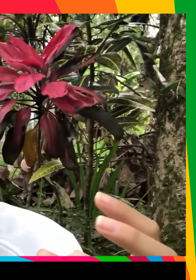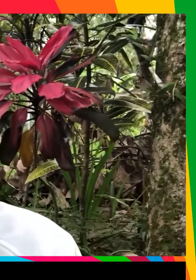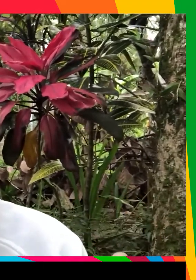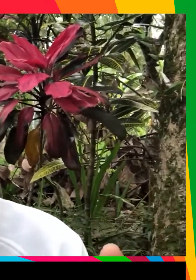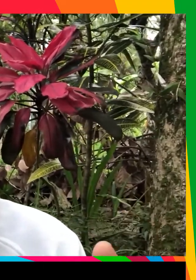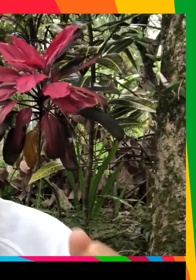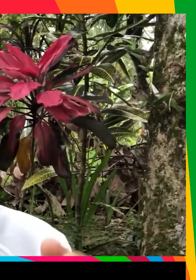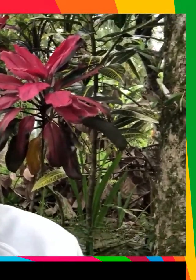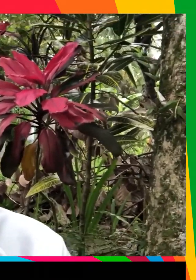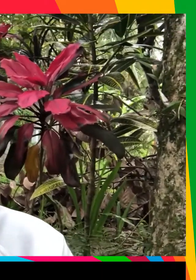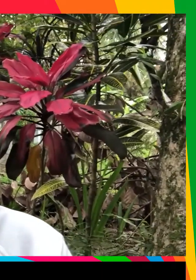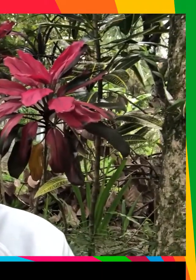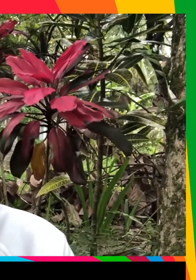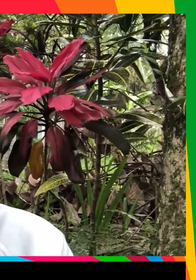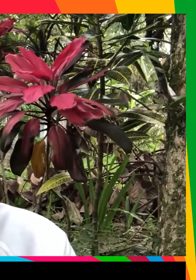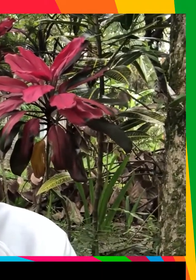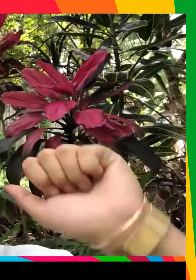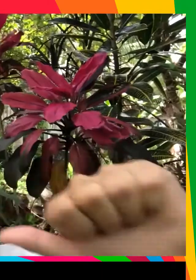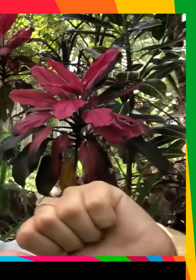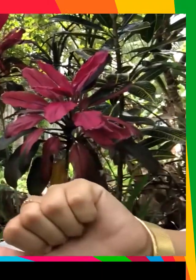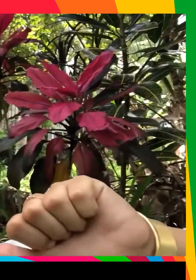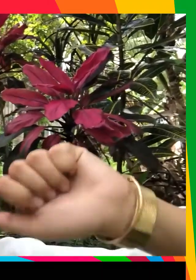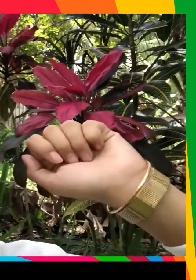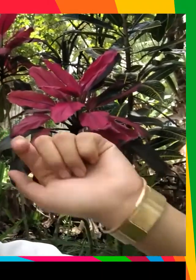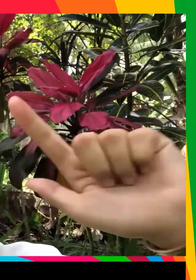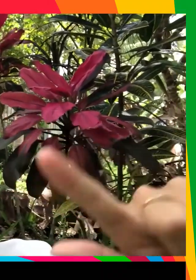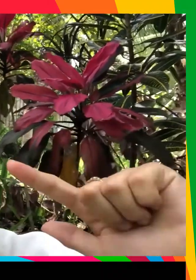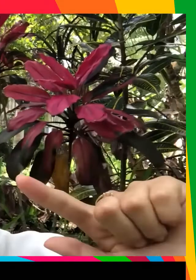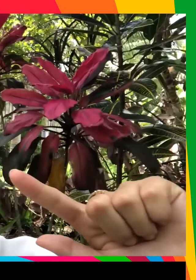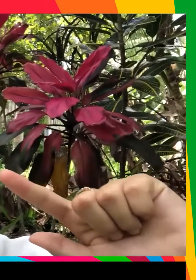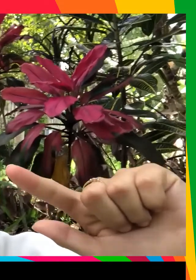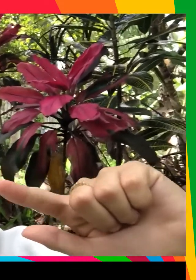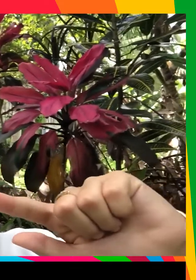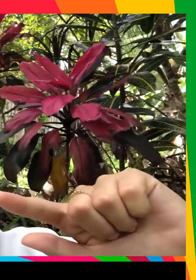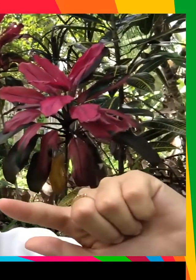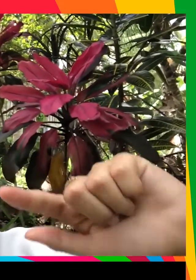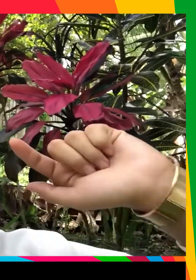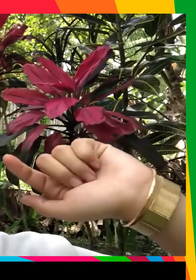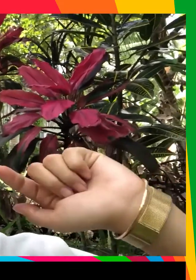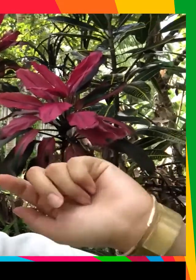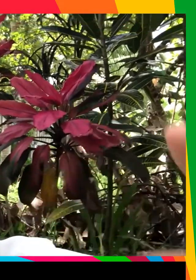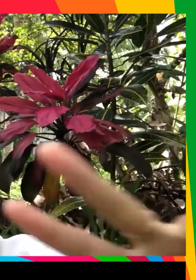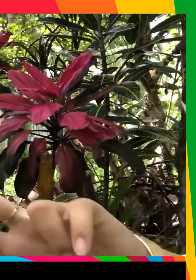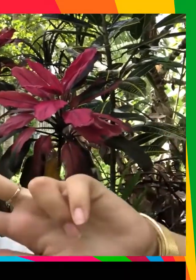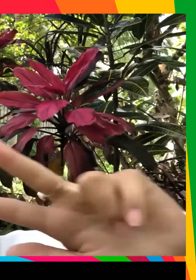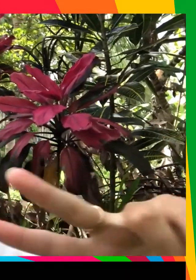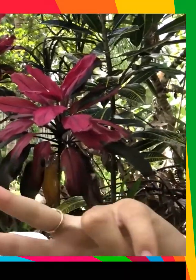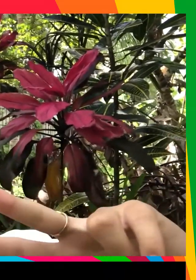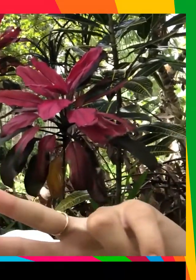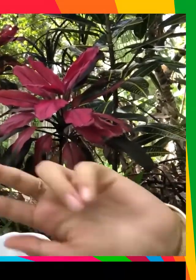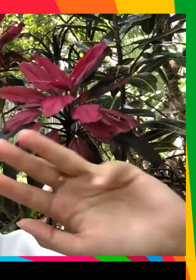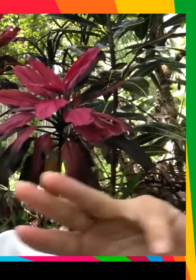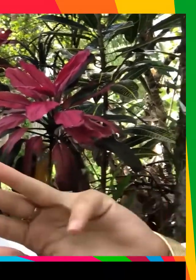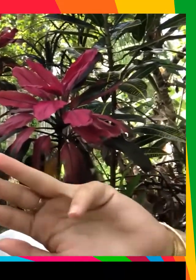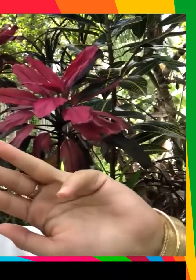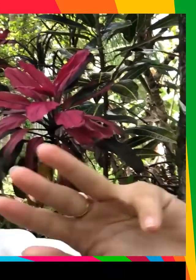regulation, and then help you implement those goals. Empower the youth, empower the people in your communities, invest in